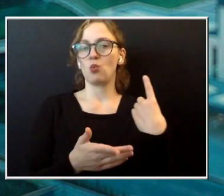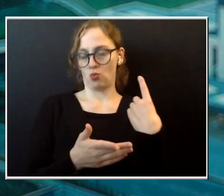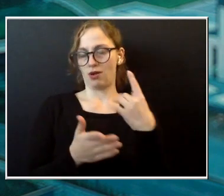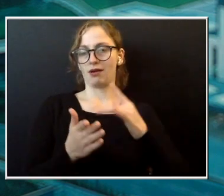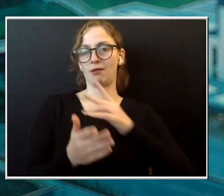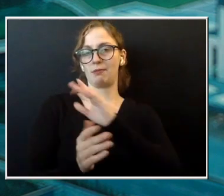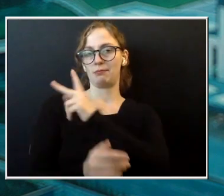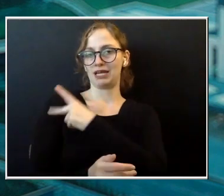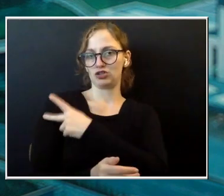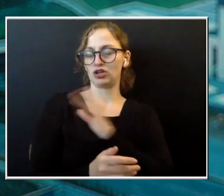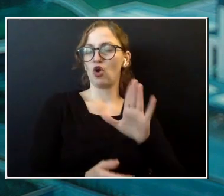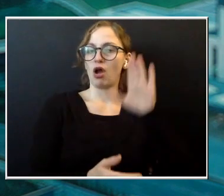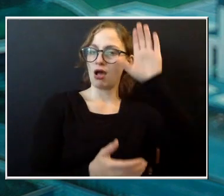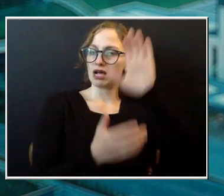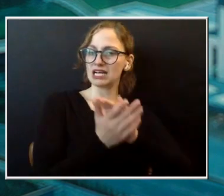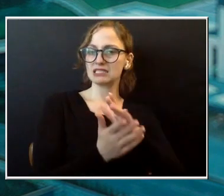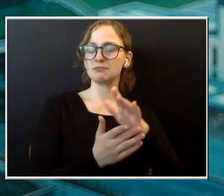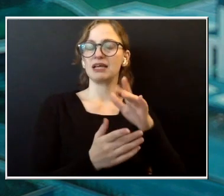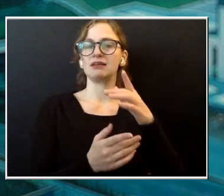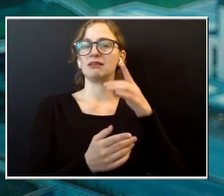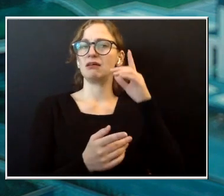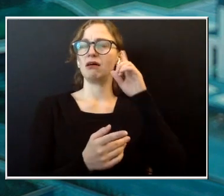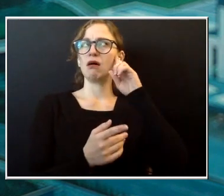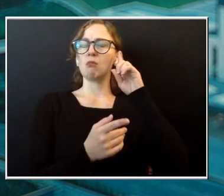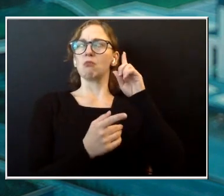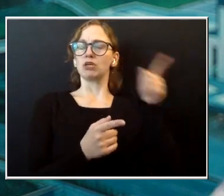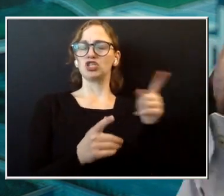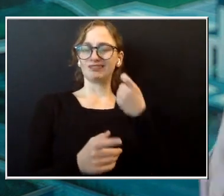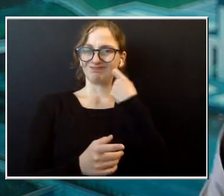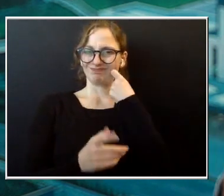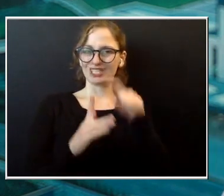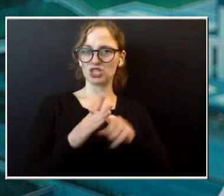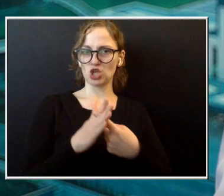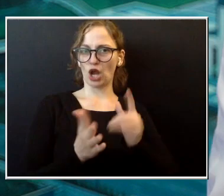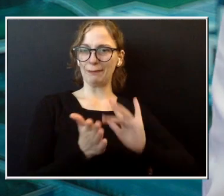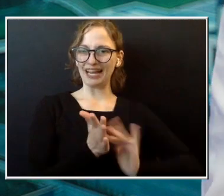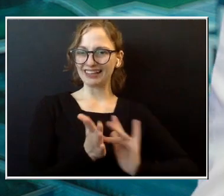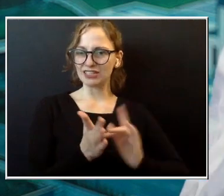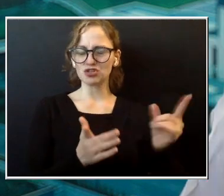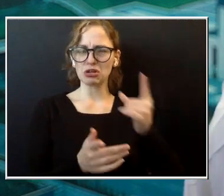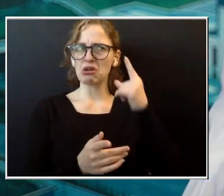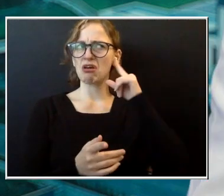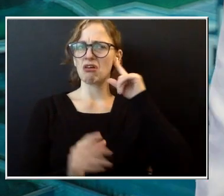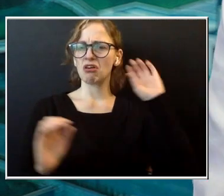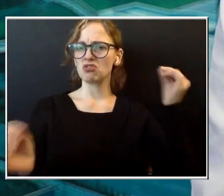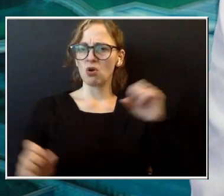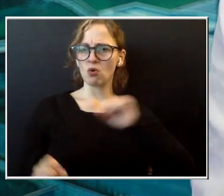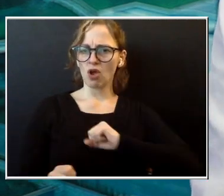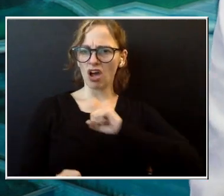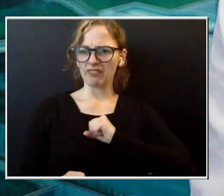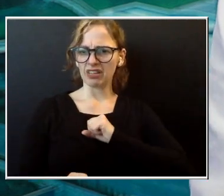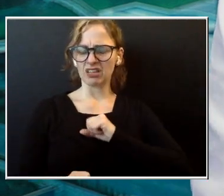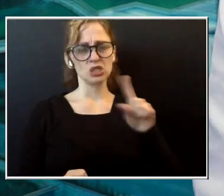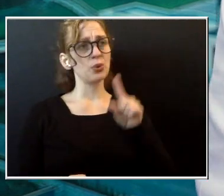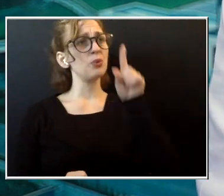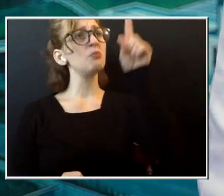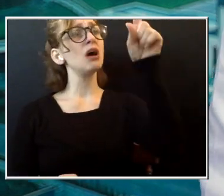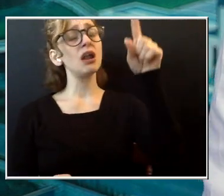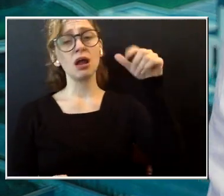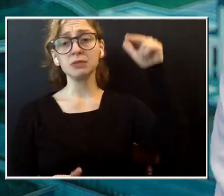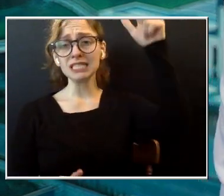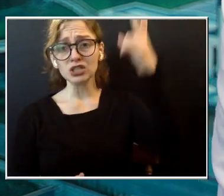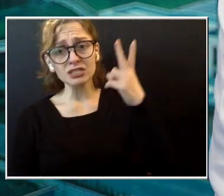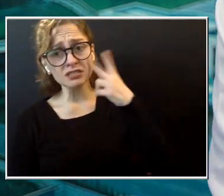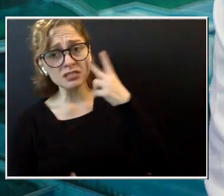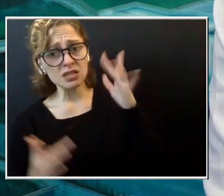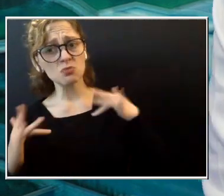the stairs and wanted to check on her because he was afraid something had happened. She had fallen, something bad had happened. And he saw her at the top of the stairs. He said, "What happened? I didn't hear you coughing."